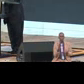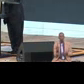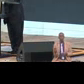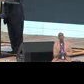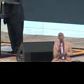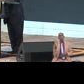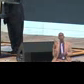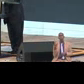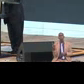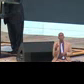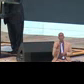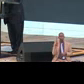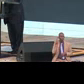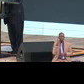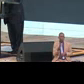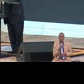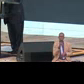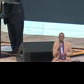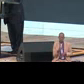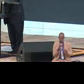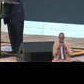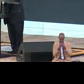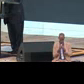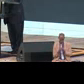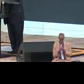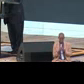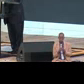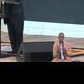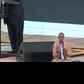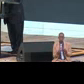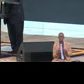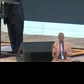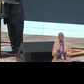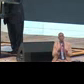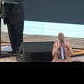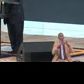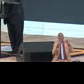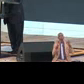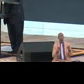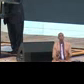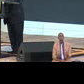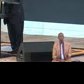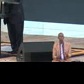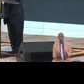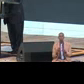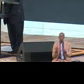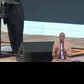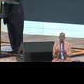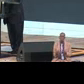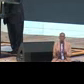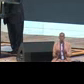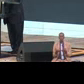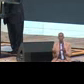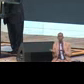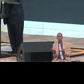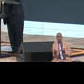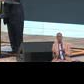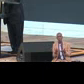Thou shalt not bow down unto their gods, nor serve